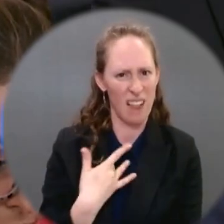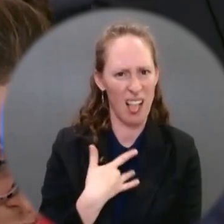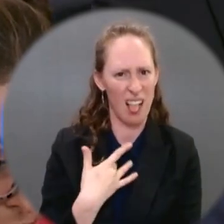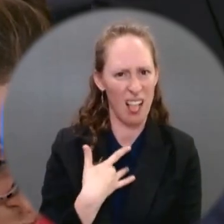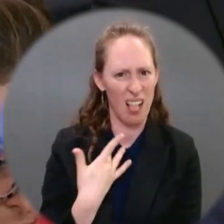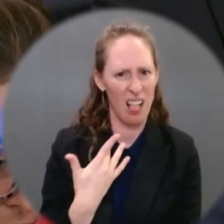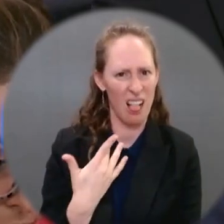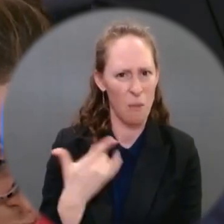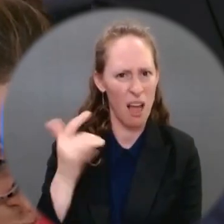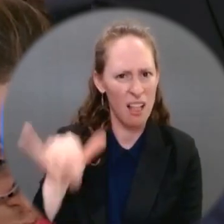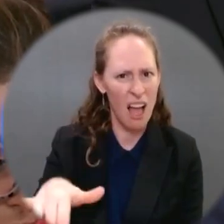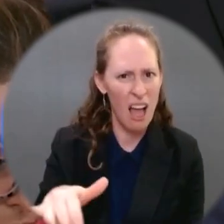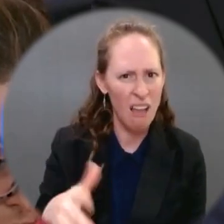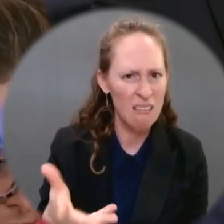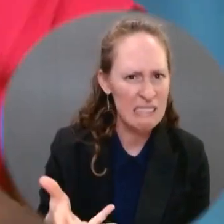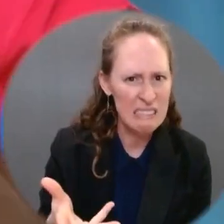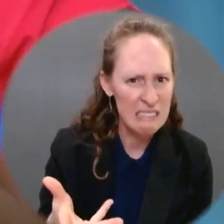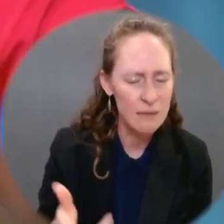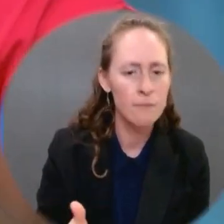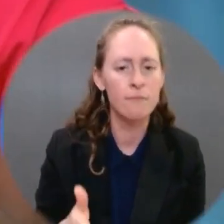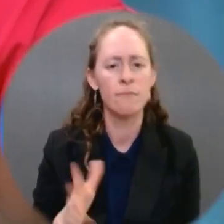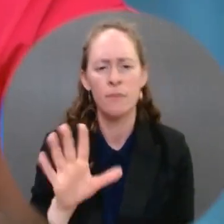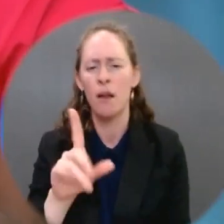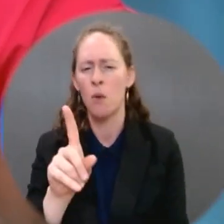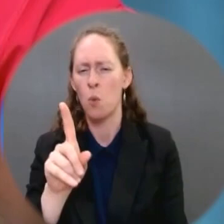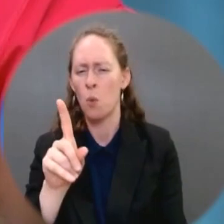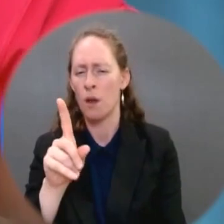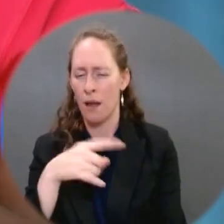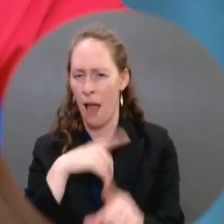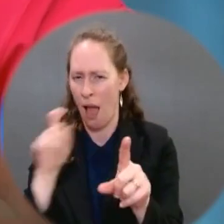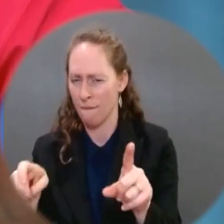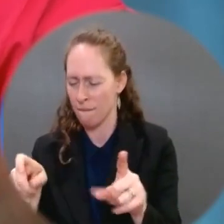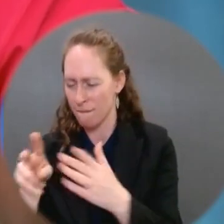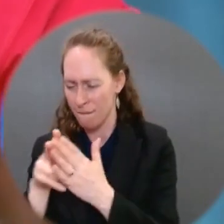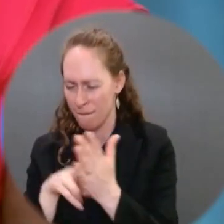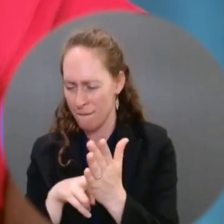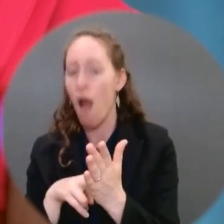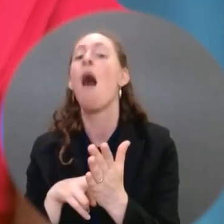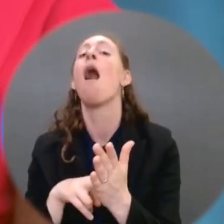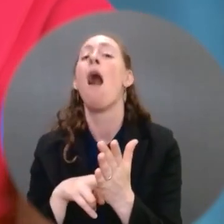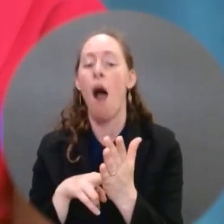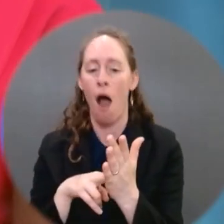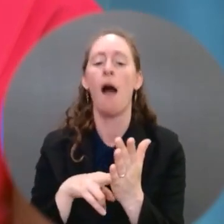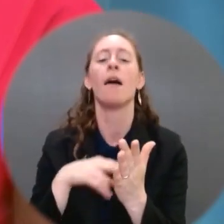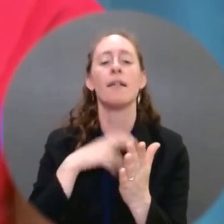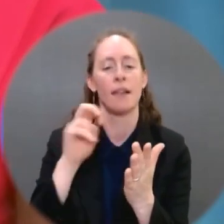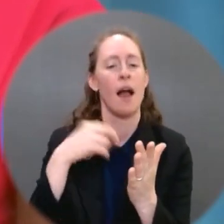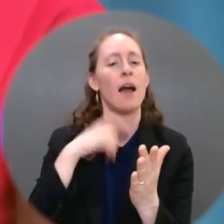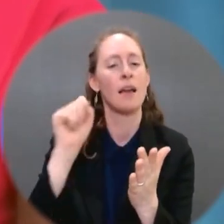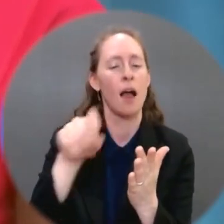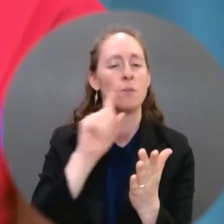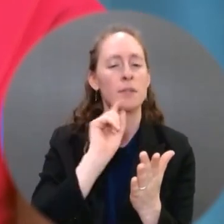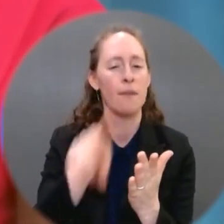Honestly, Eugene, I just need, in order for me to respond to your question, I just need to see exactly what you're asking me